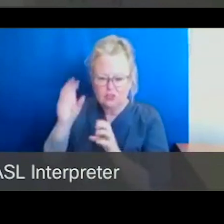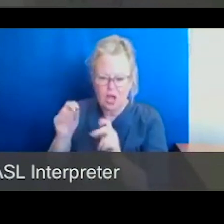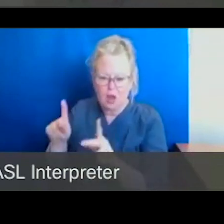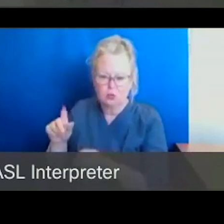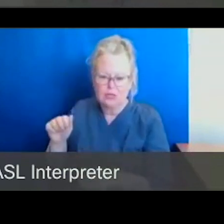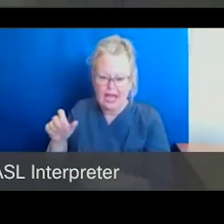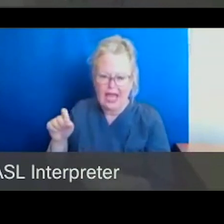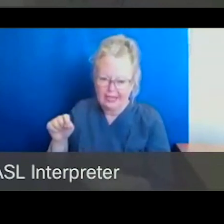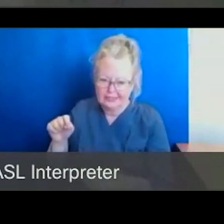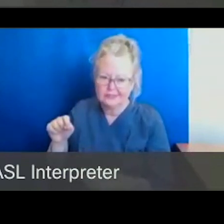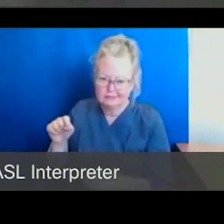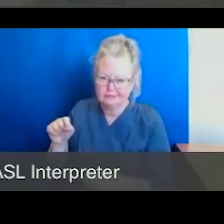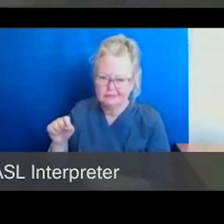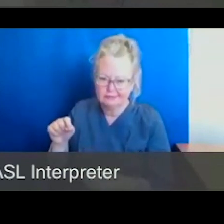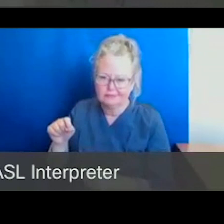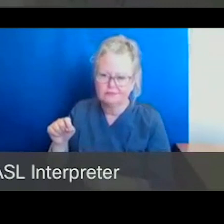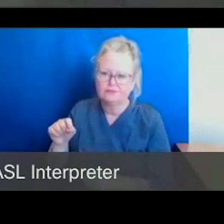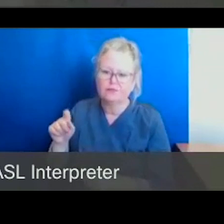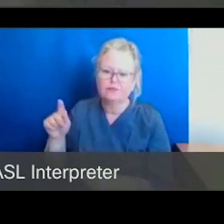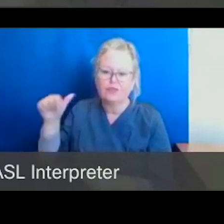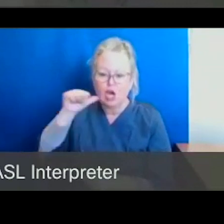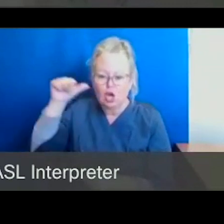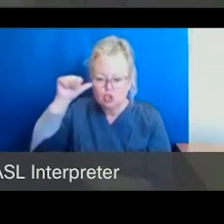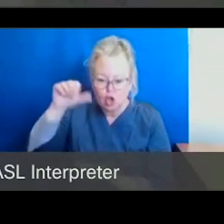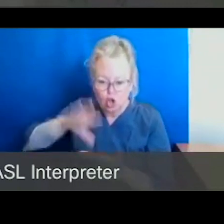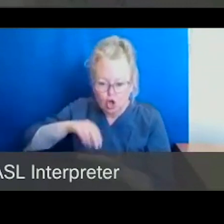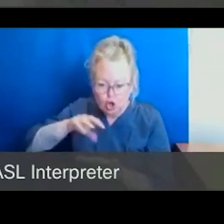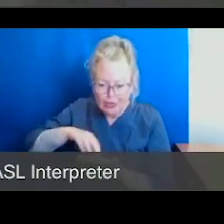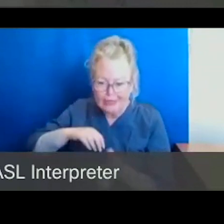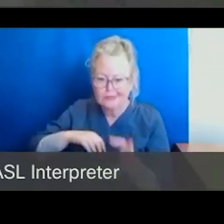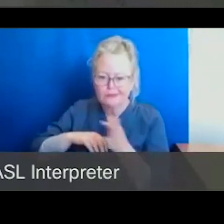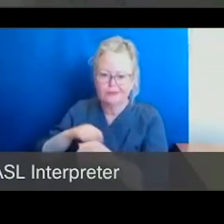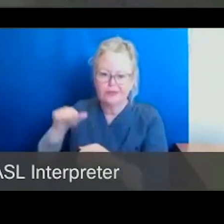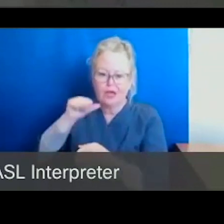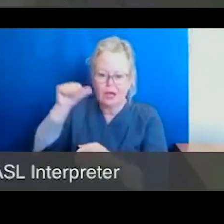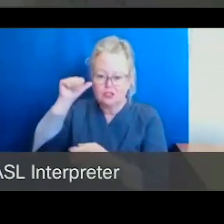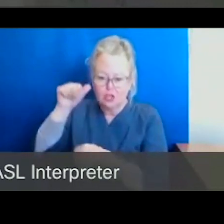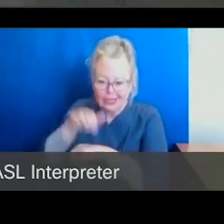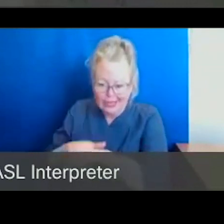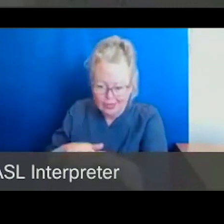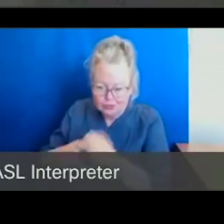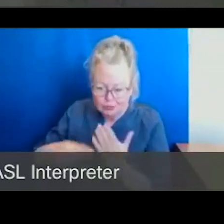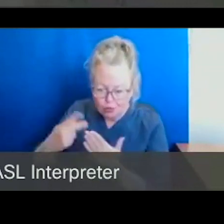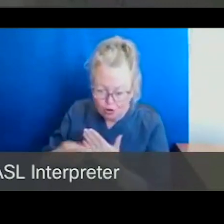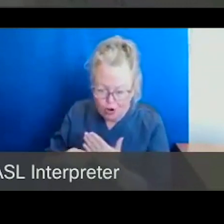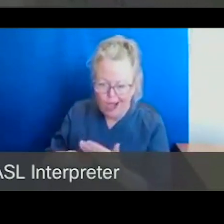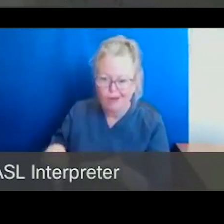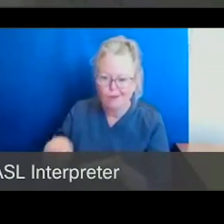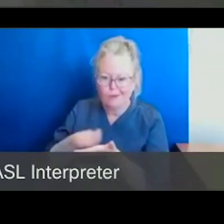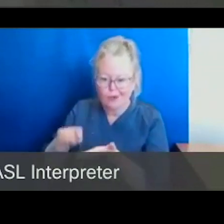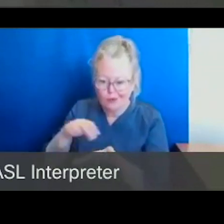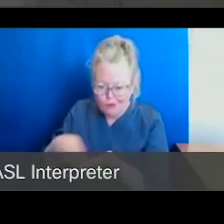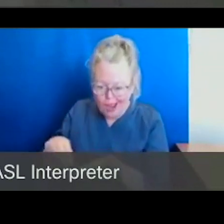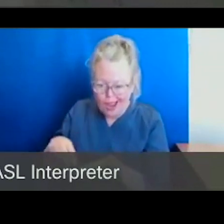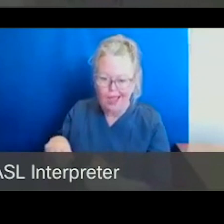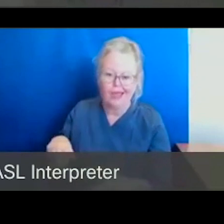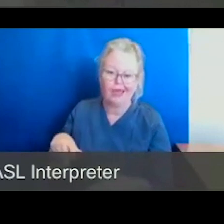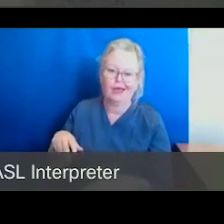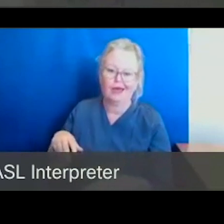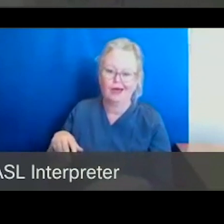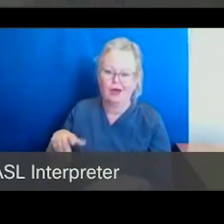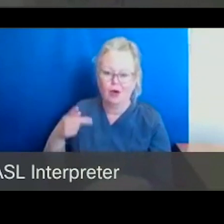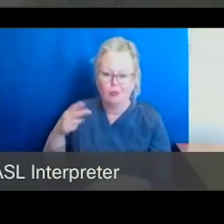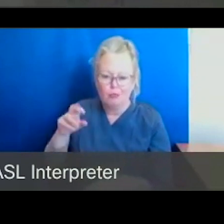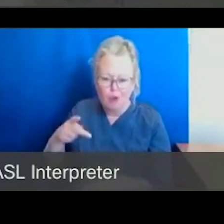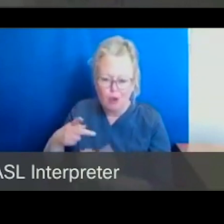And this includes adult basic education, adult English literacy programs, and preparation programs for high